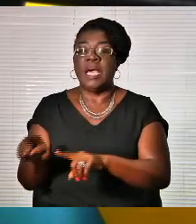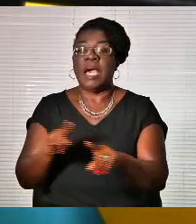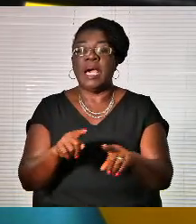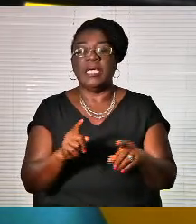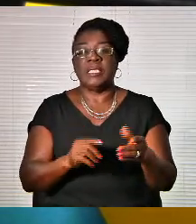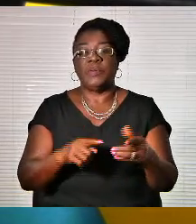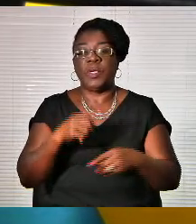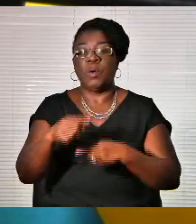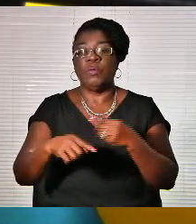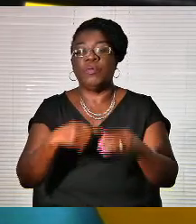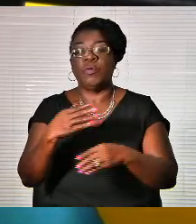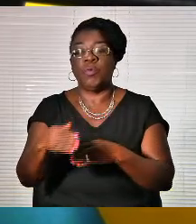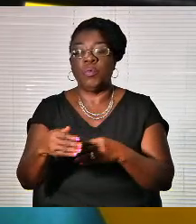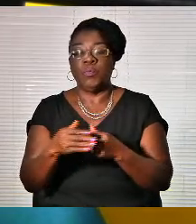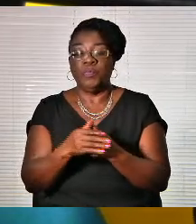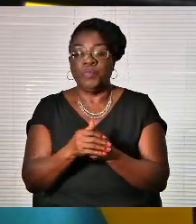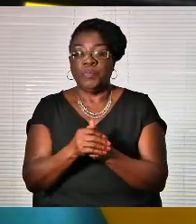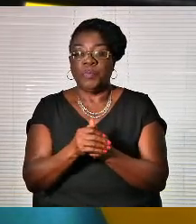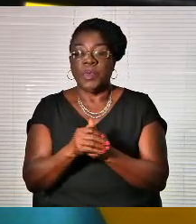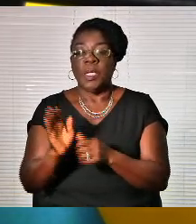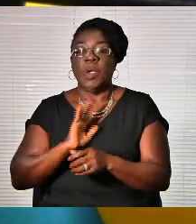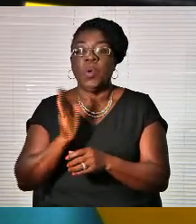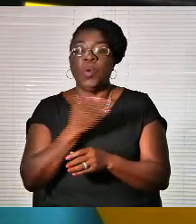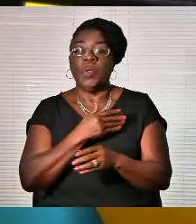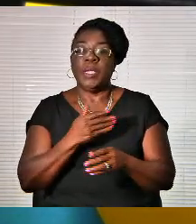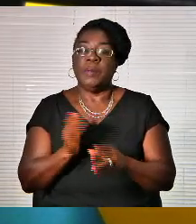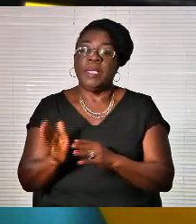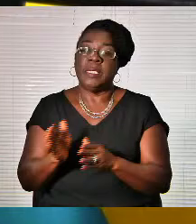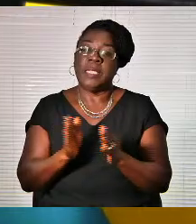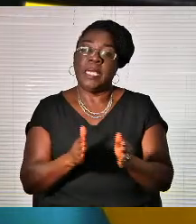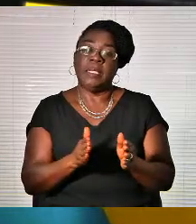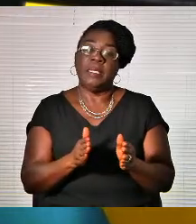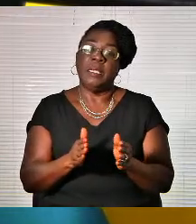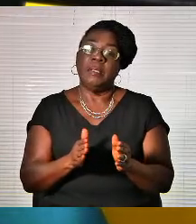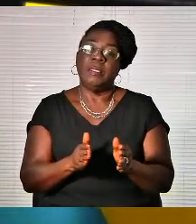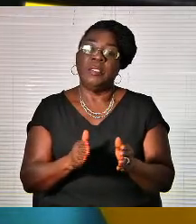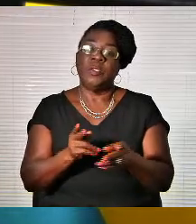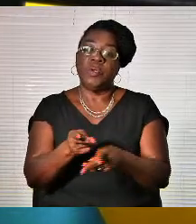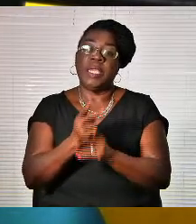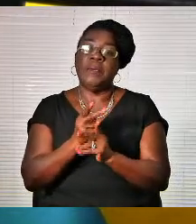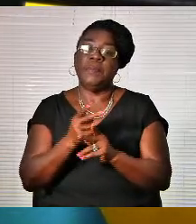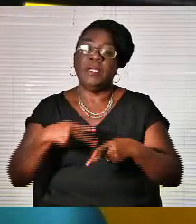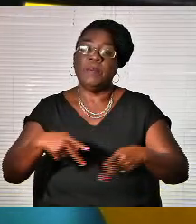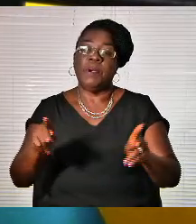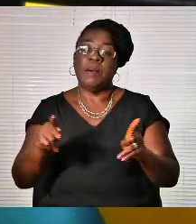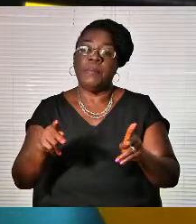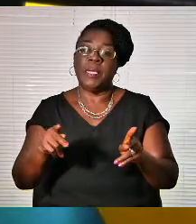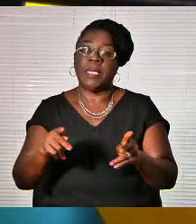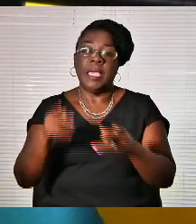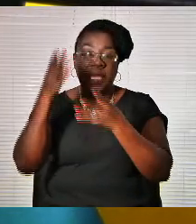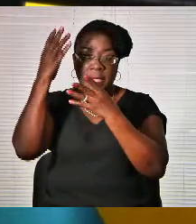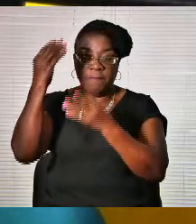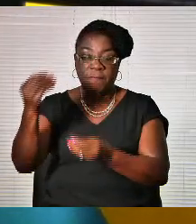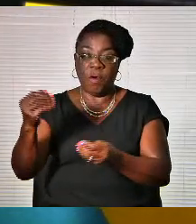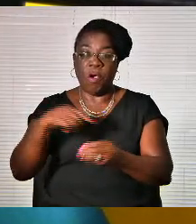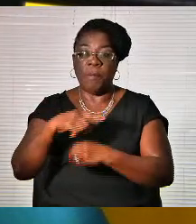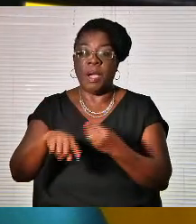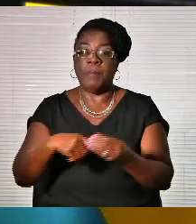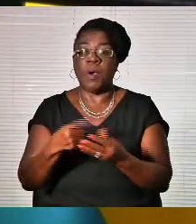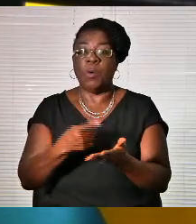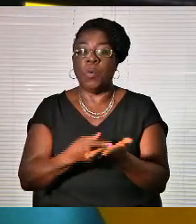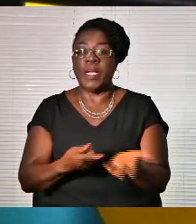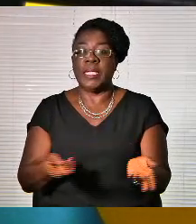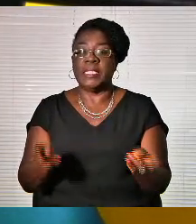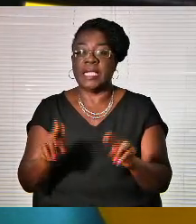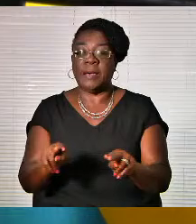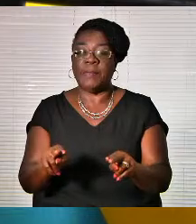continuously evolving virus. We intend to keep the public informed and updated every step of the way during and